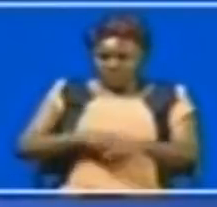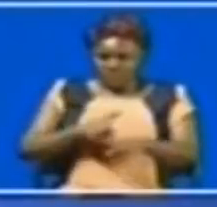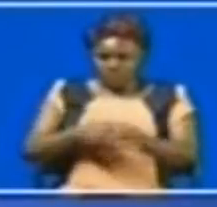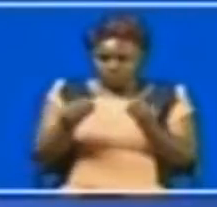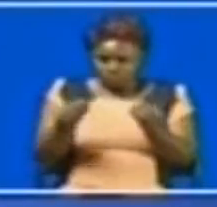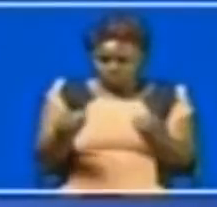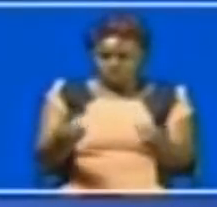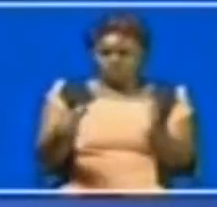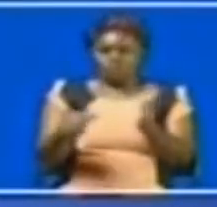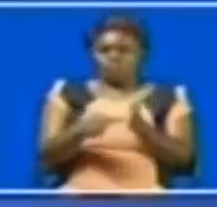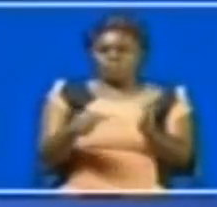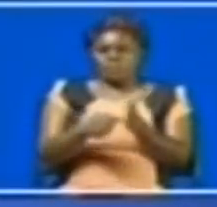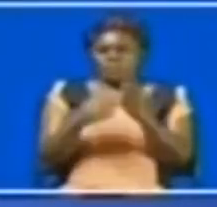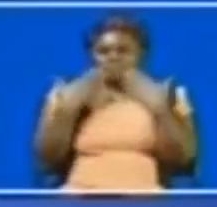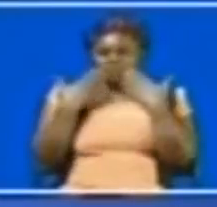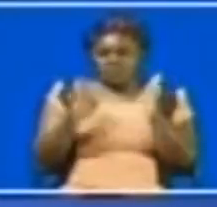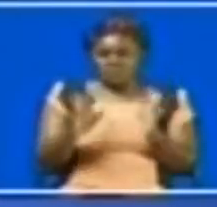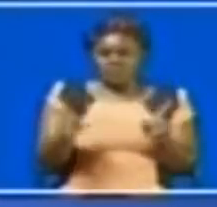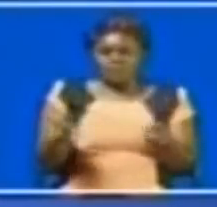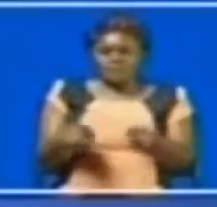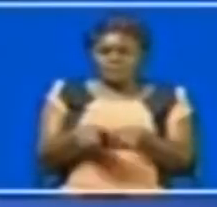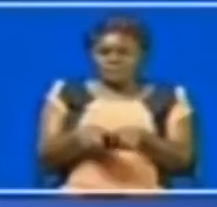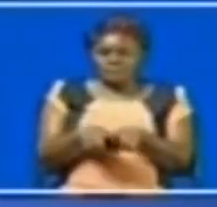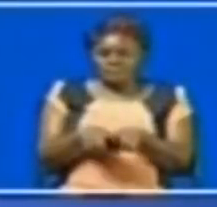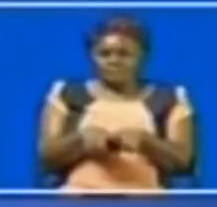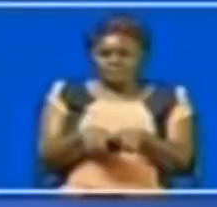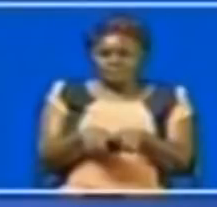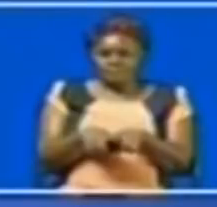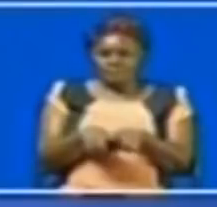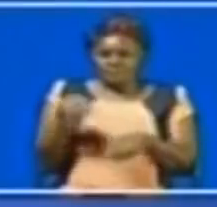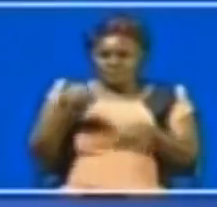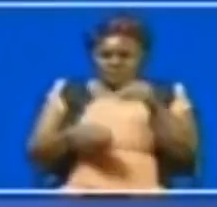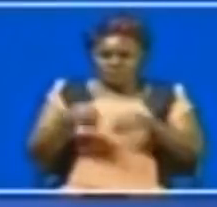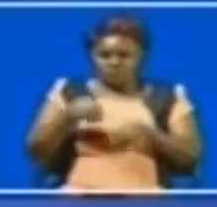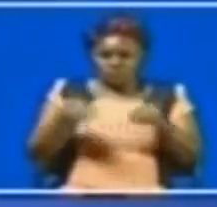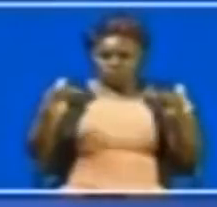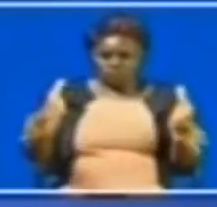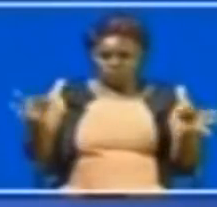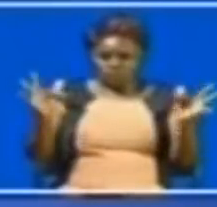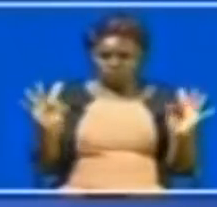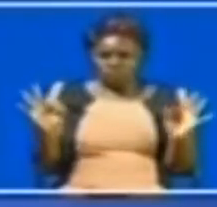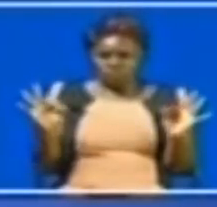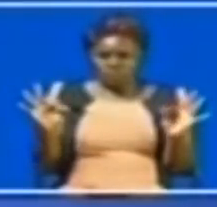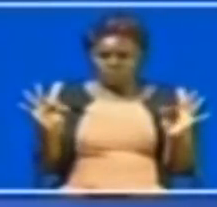that matter to a closure. Mm. And that election officials,